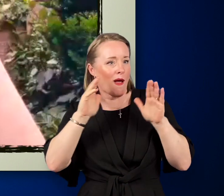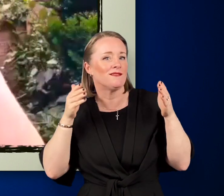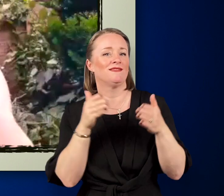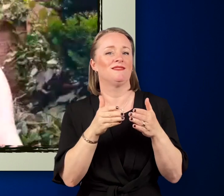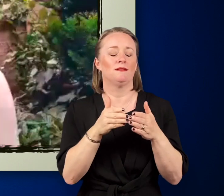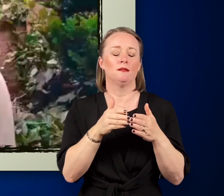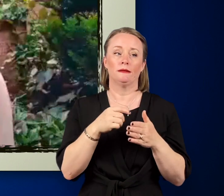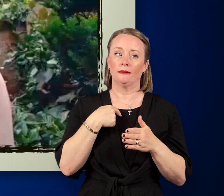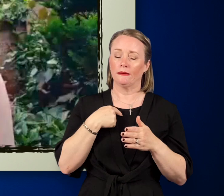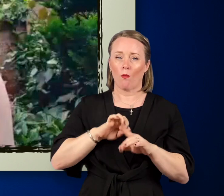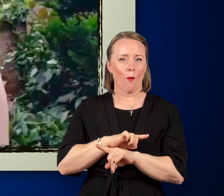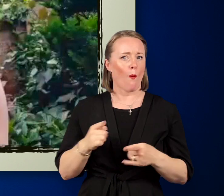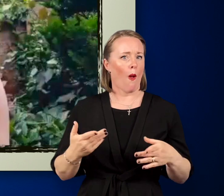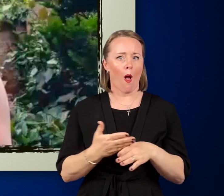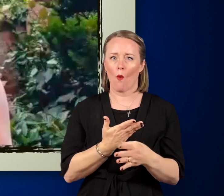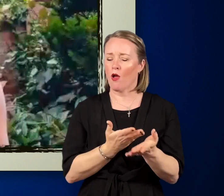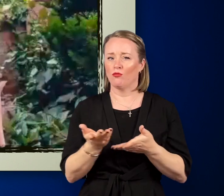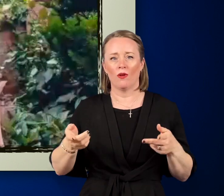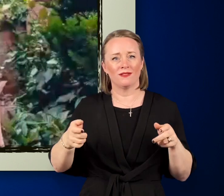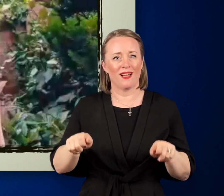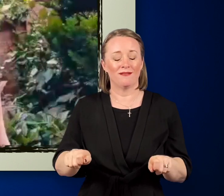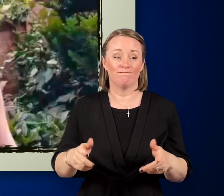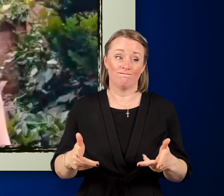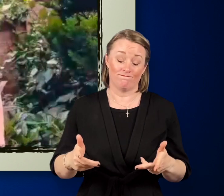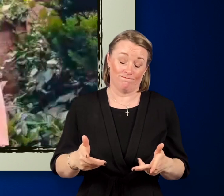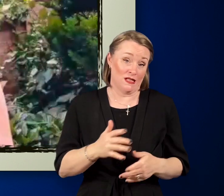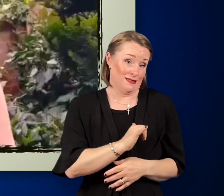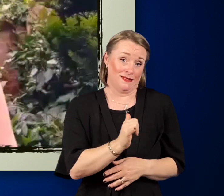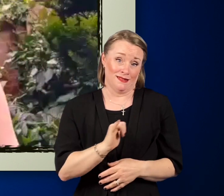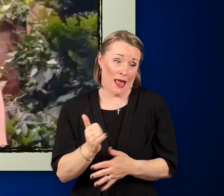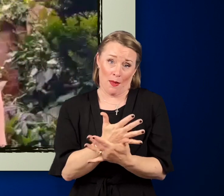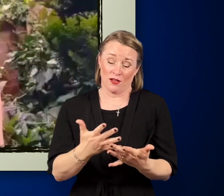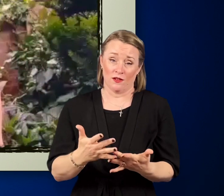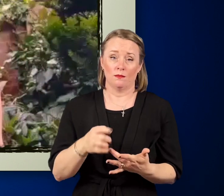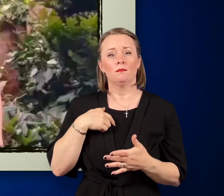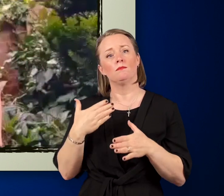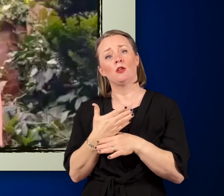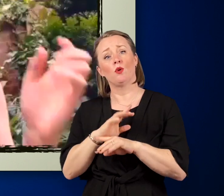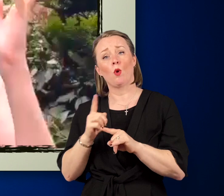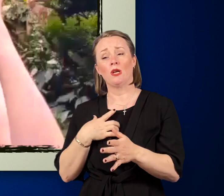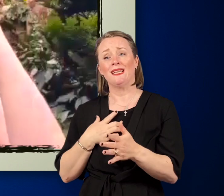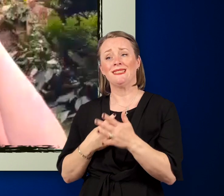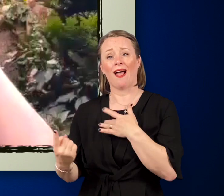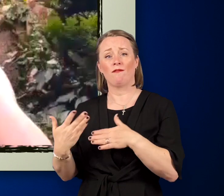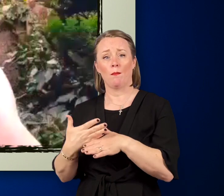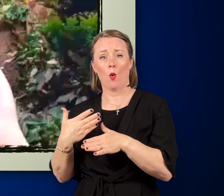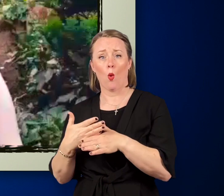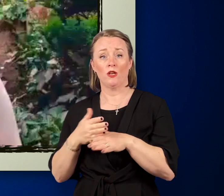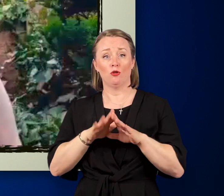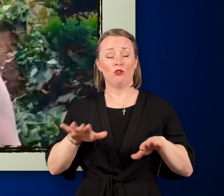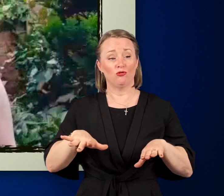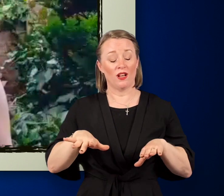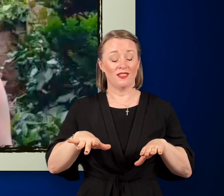and I have not been able to work during lockdown as many people haven't. I'm a self-employed children's entertainer, performer,